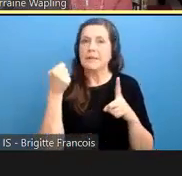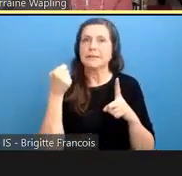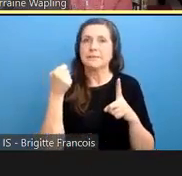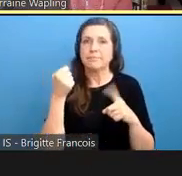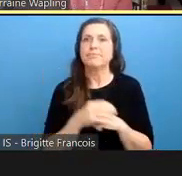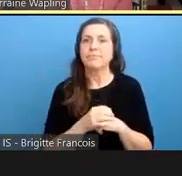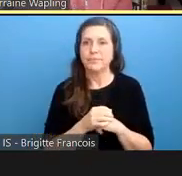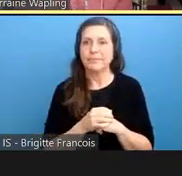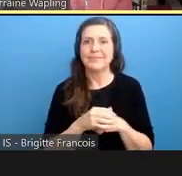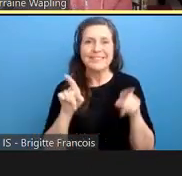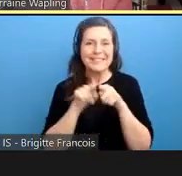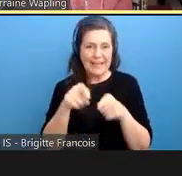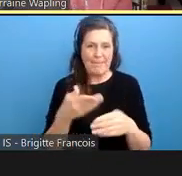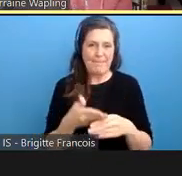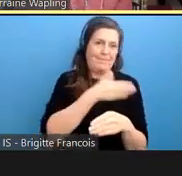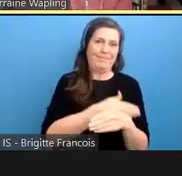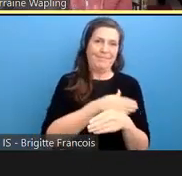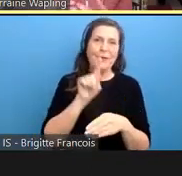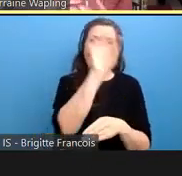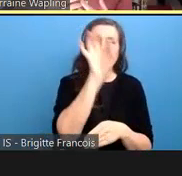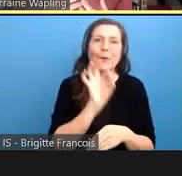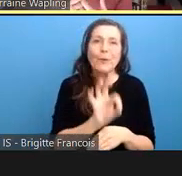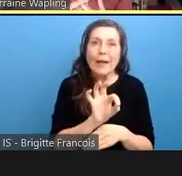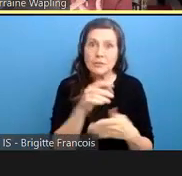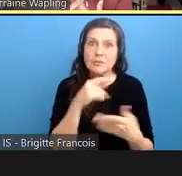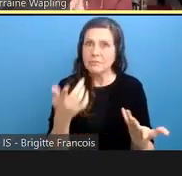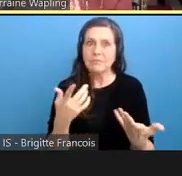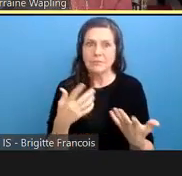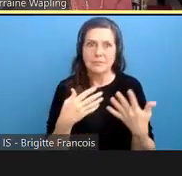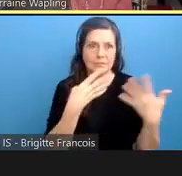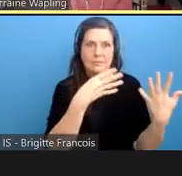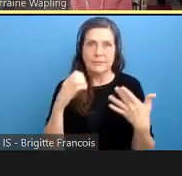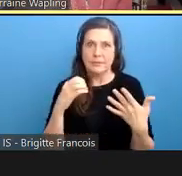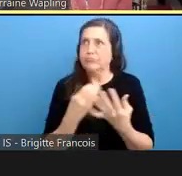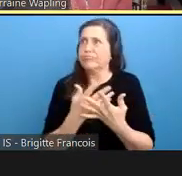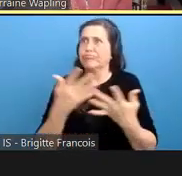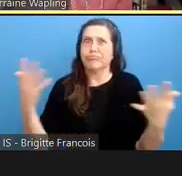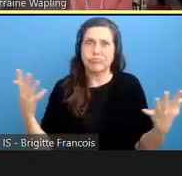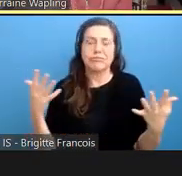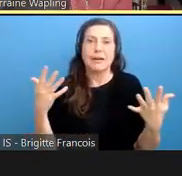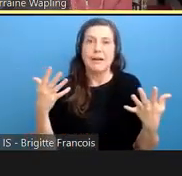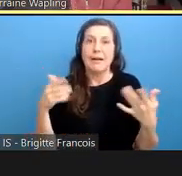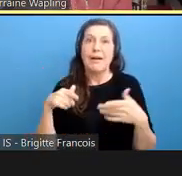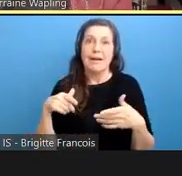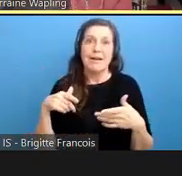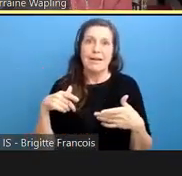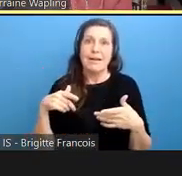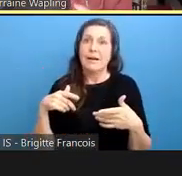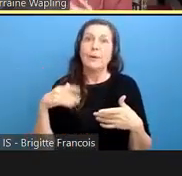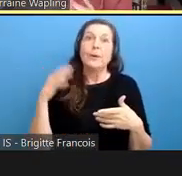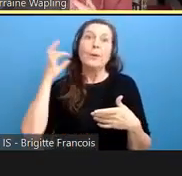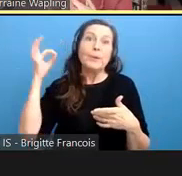quiz at the beginning of the webinar suggested. You know, most deaf babies, around 90%